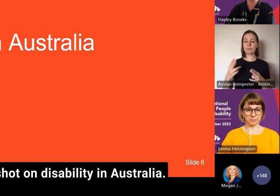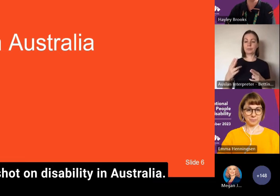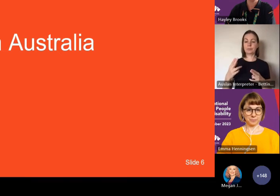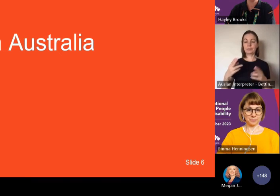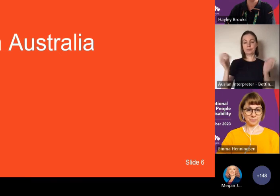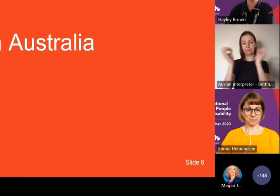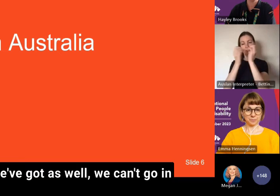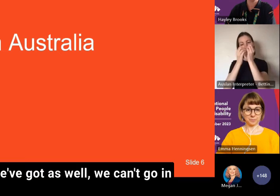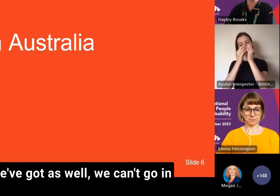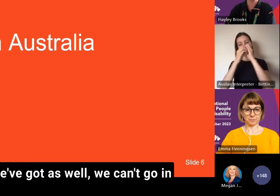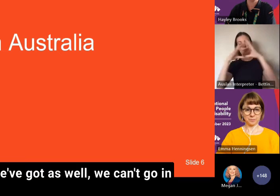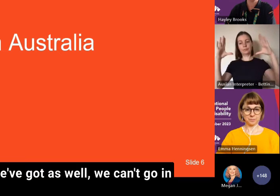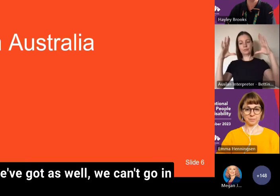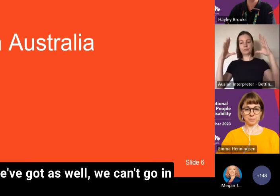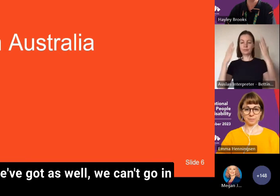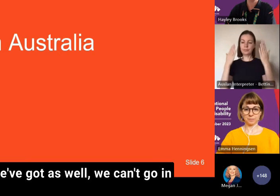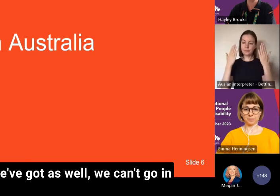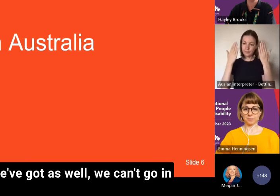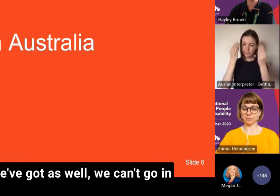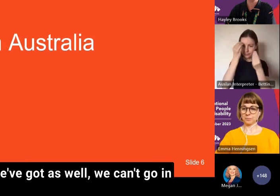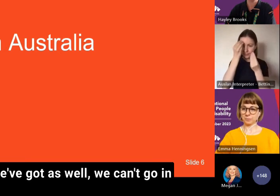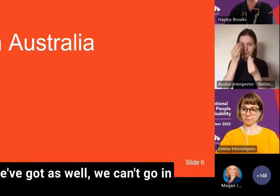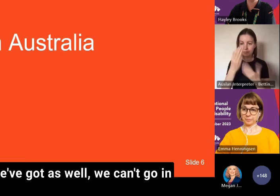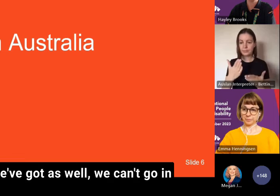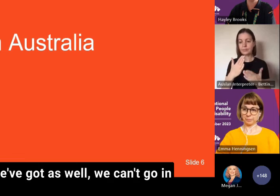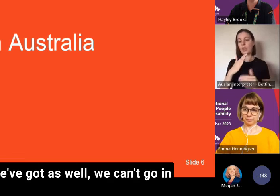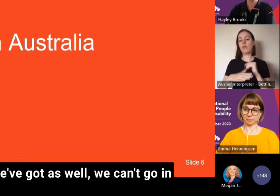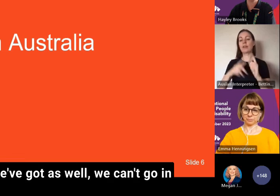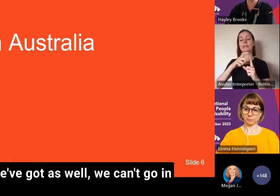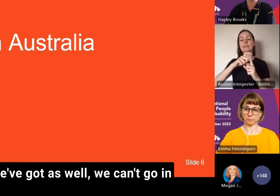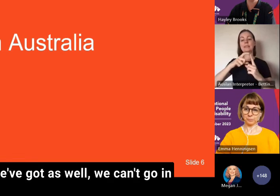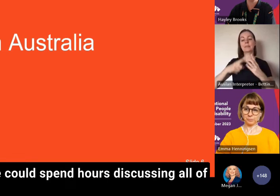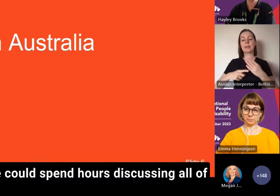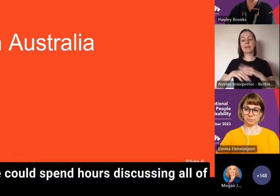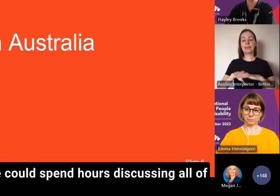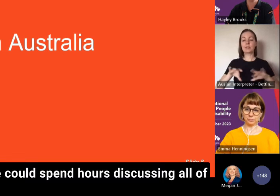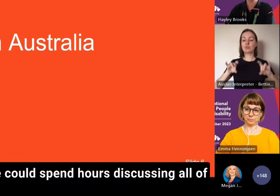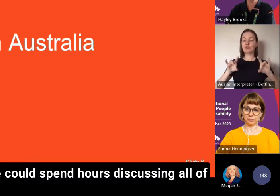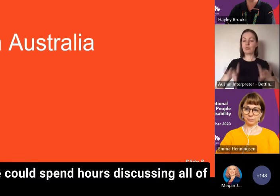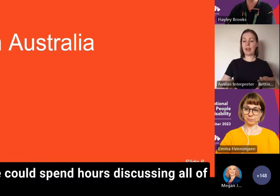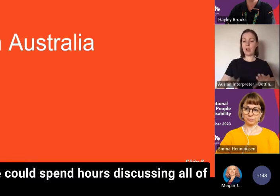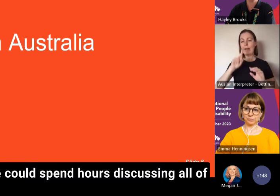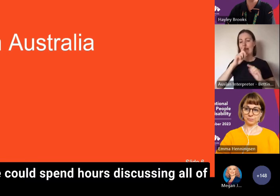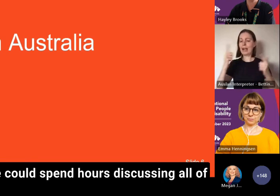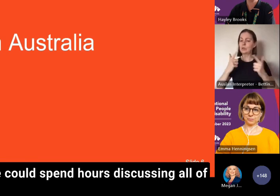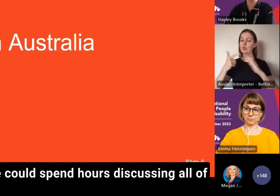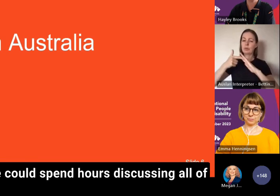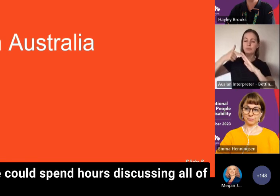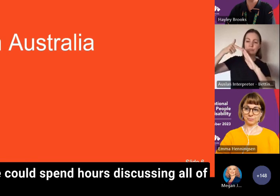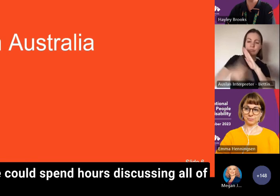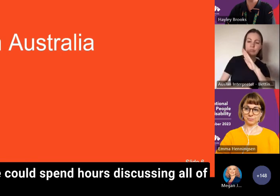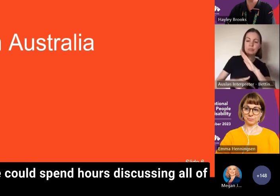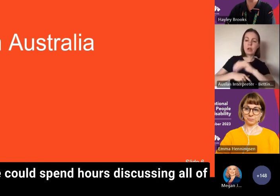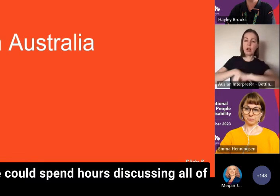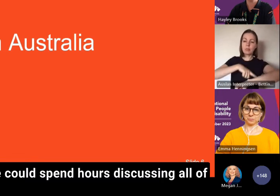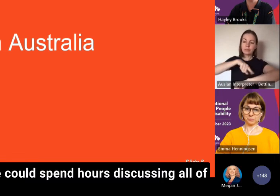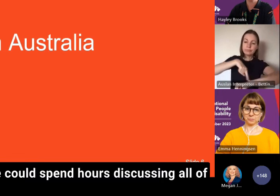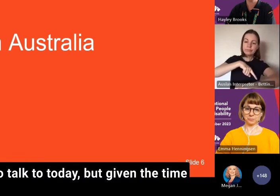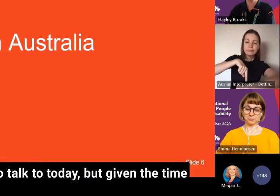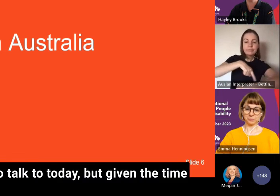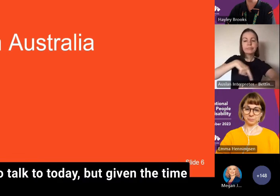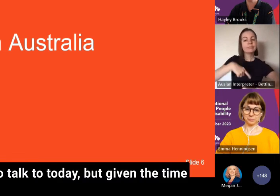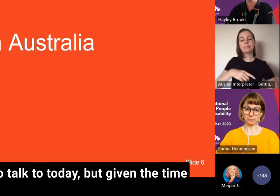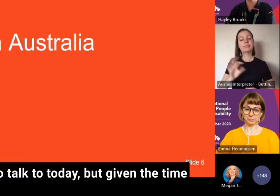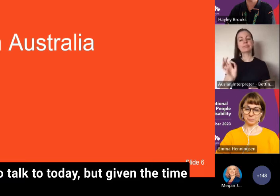Australia. Given the time that we've got as well, we can't go in a huge amount of detail. We could spend hours discussing all